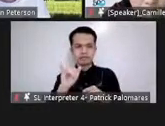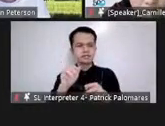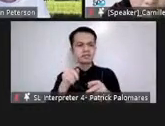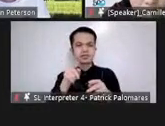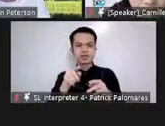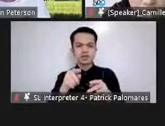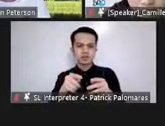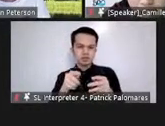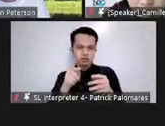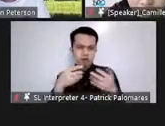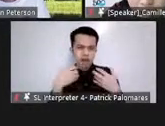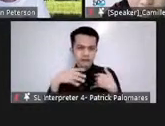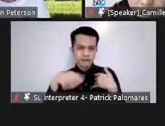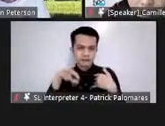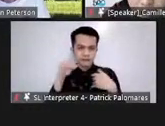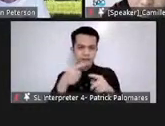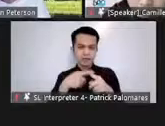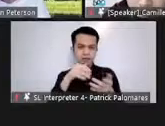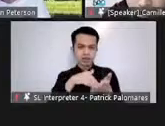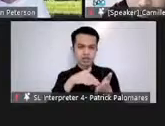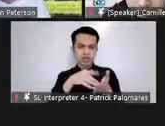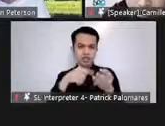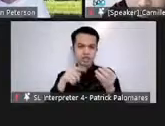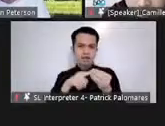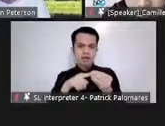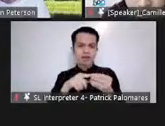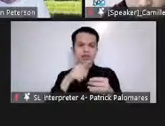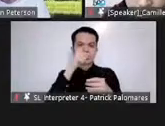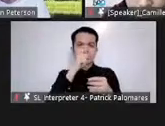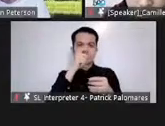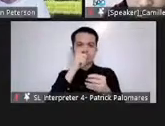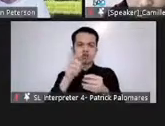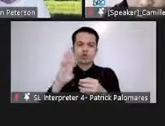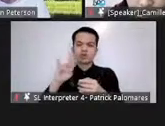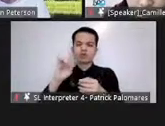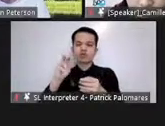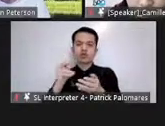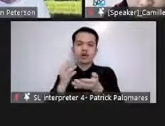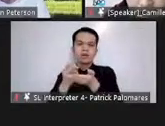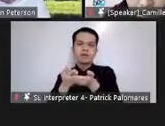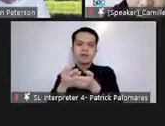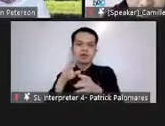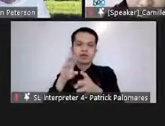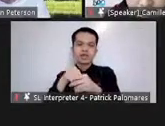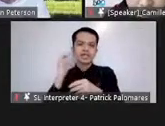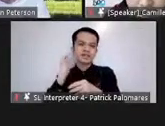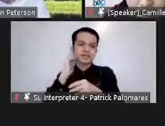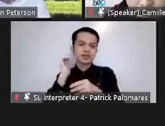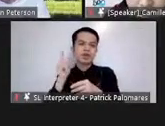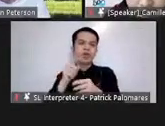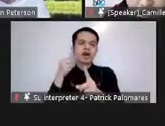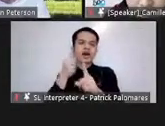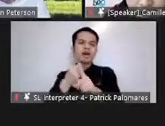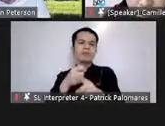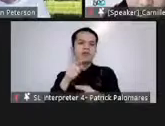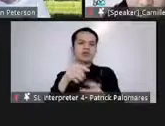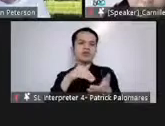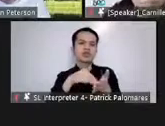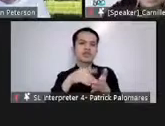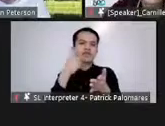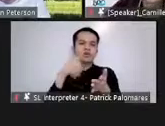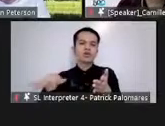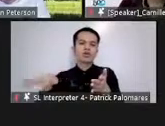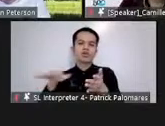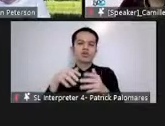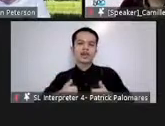interesting discovery of your study regarding the ancient Butuan boat in Mindanao? What do you think is the impact of your study to the people living